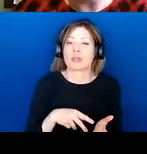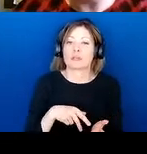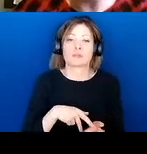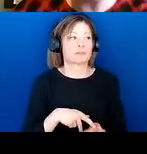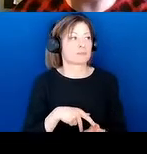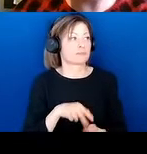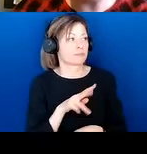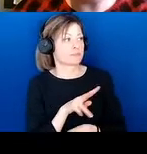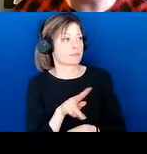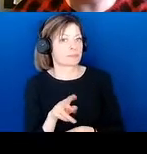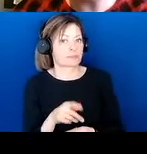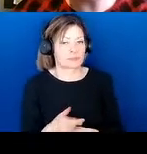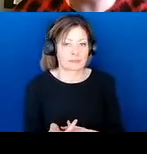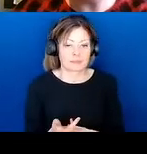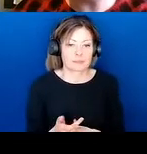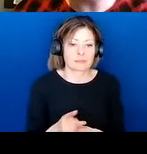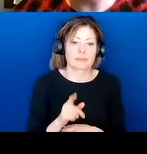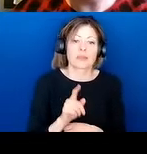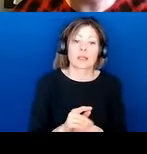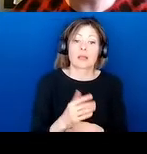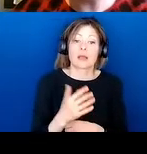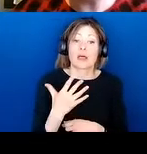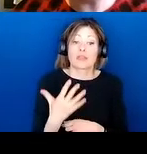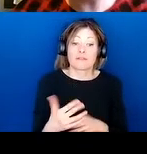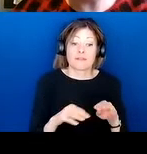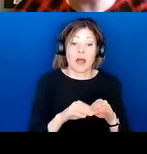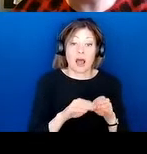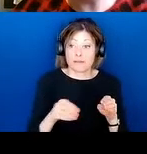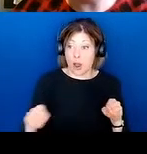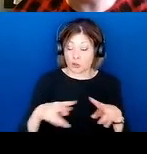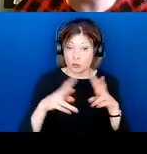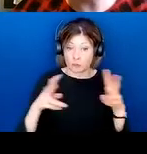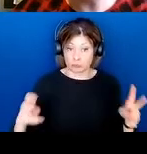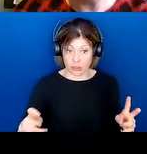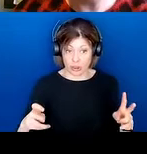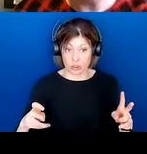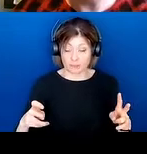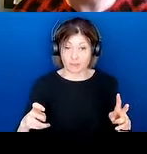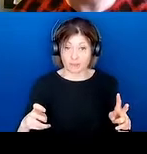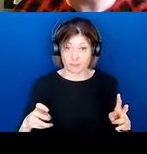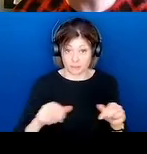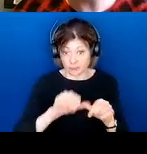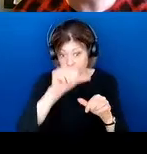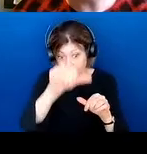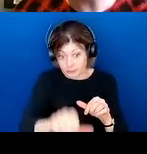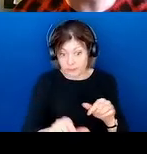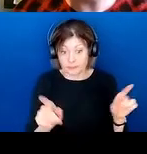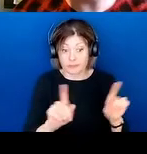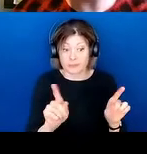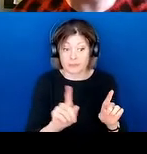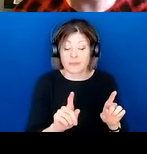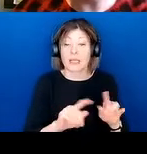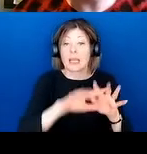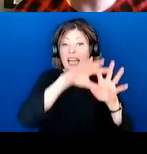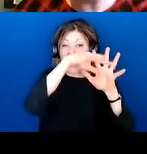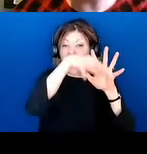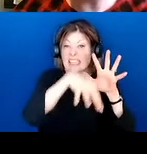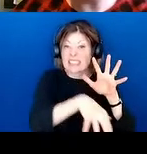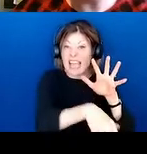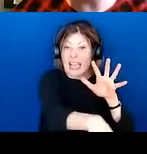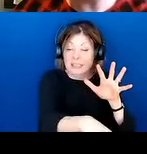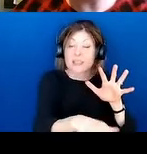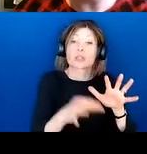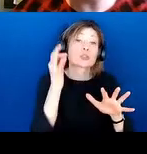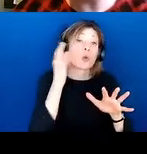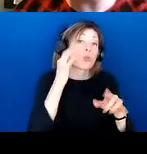Beyond the 5-arch bridge, at the end of the lake, lies the rustic cascade, where water fed from the waterwheel